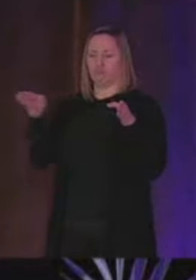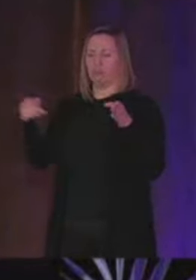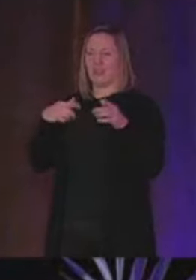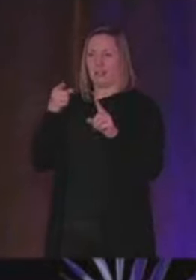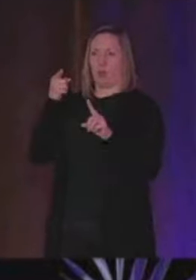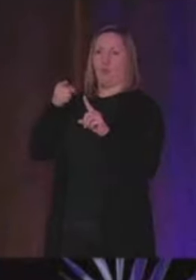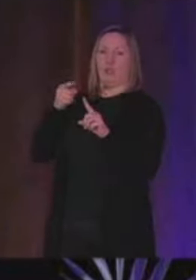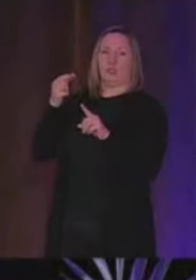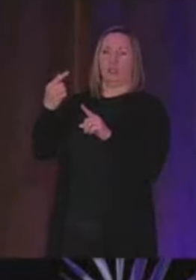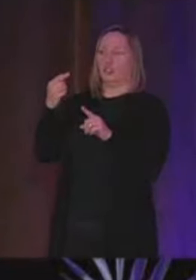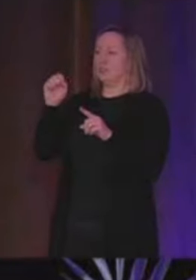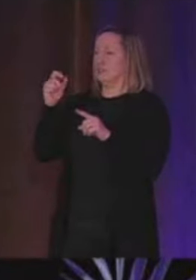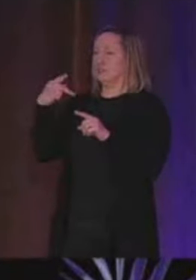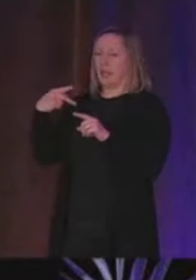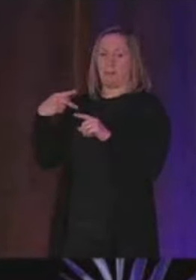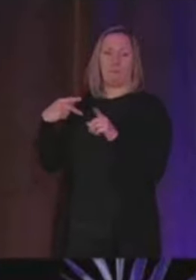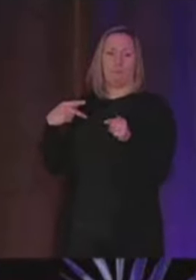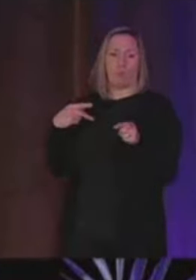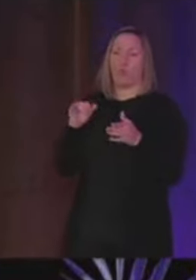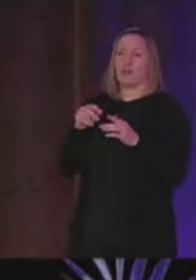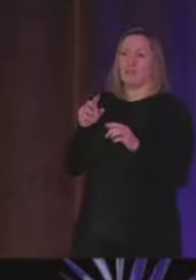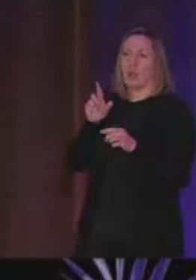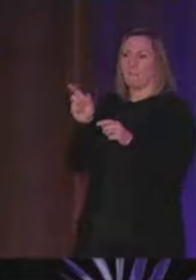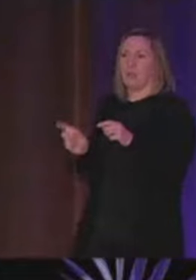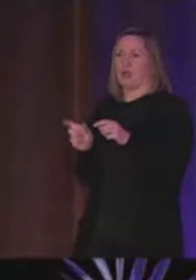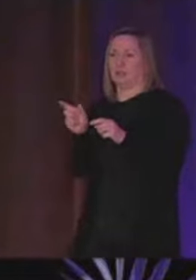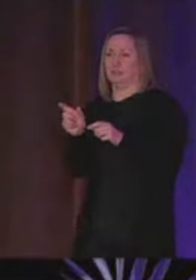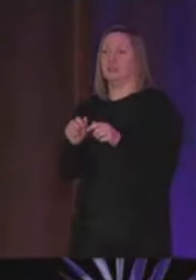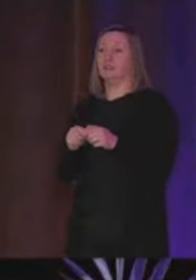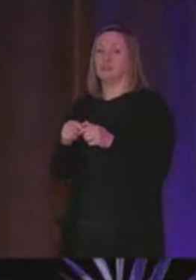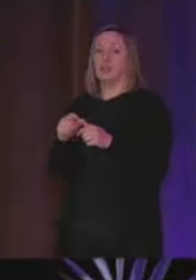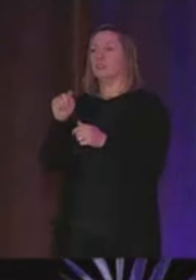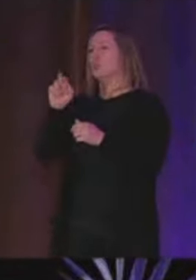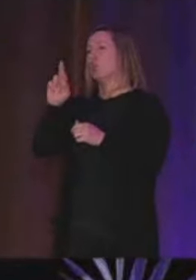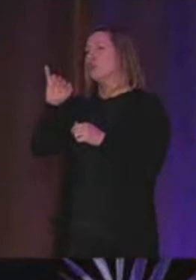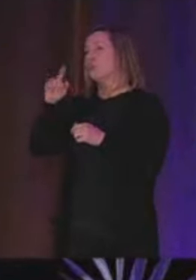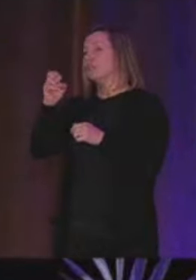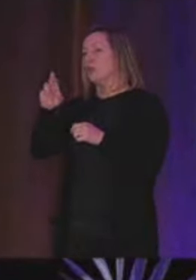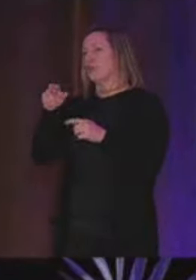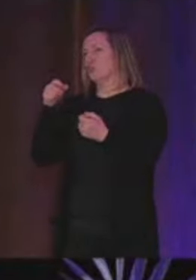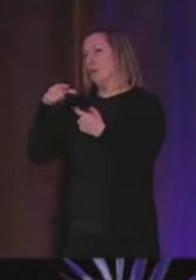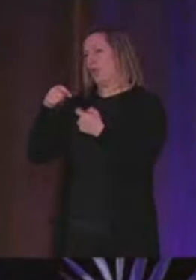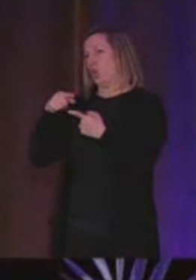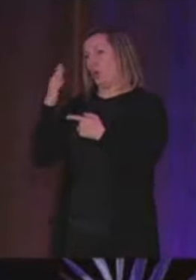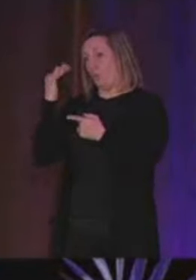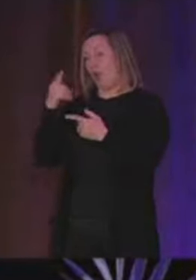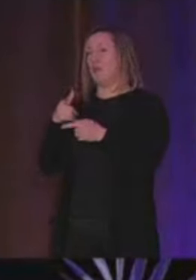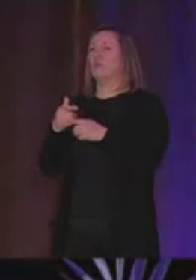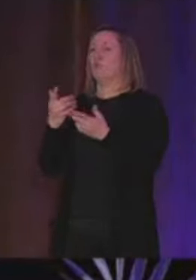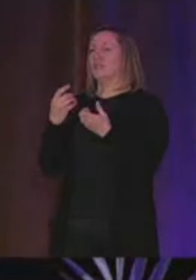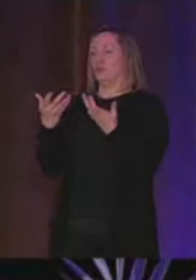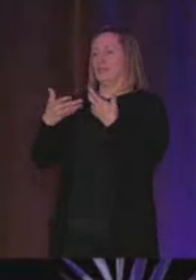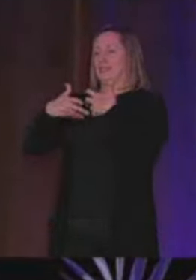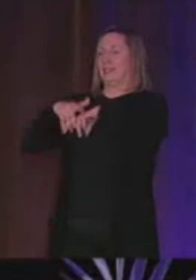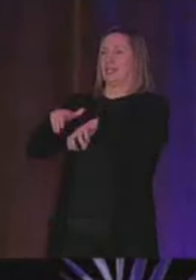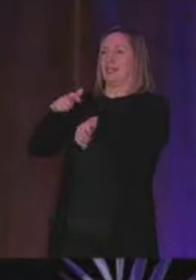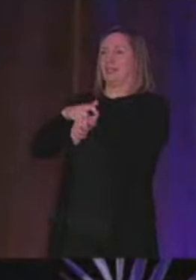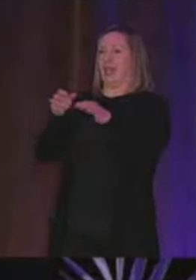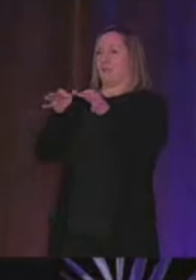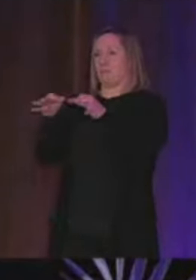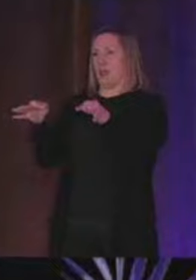for GSAP Scroll Trigger, one of their plugins. Scroll Trigger, as its name implies, syncs the timeline with the scroll